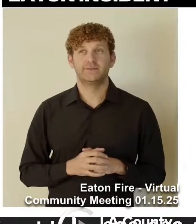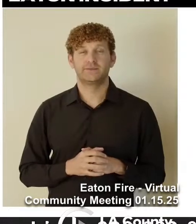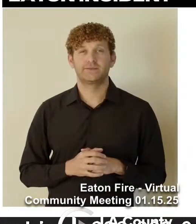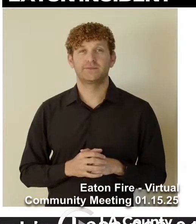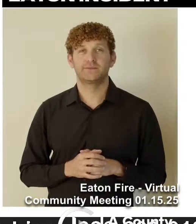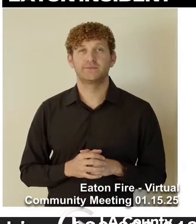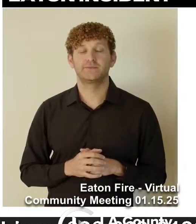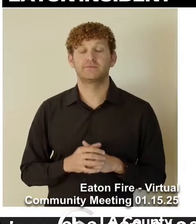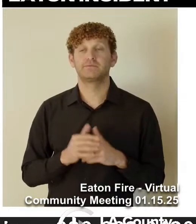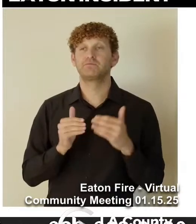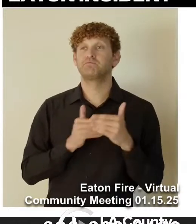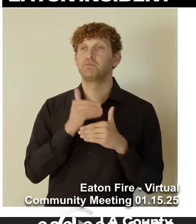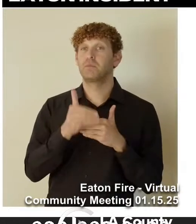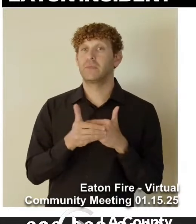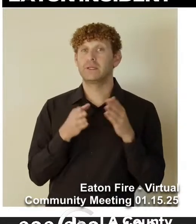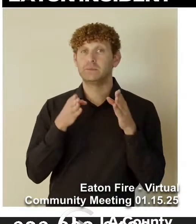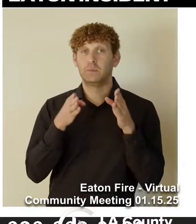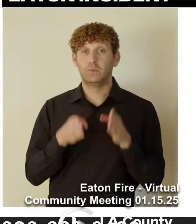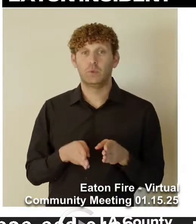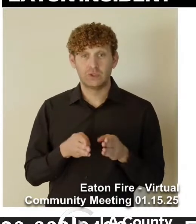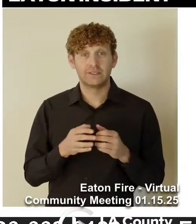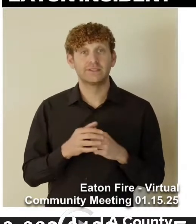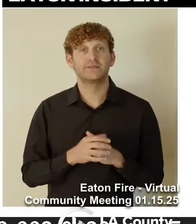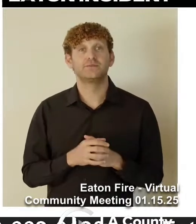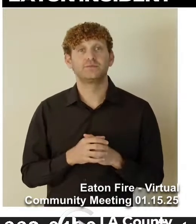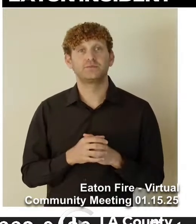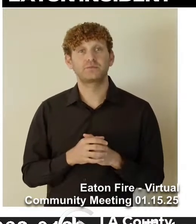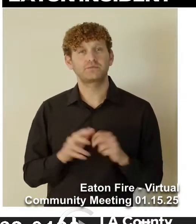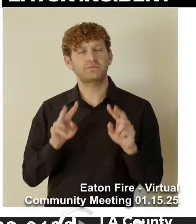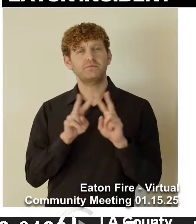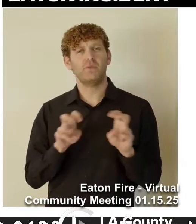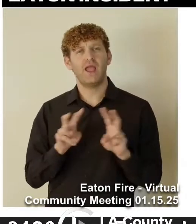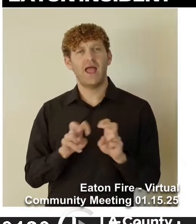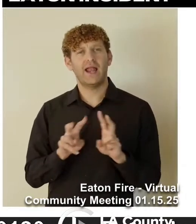Next up with fire behavioral analyst Dennis Burns.